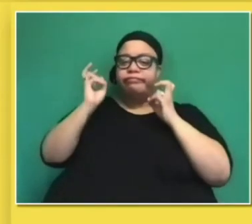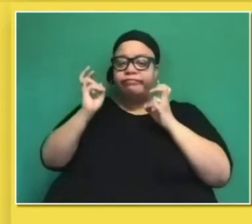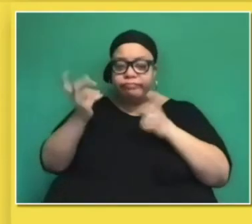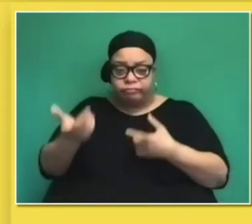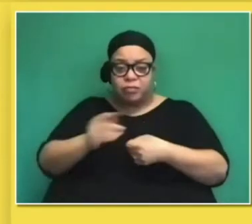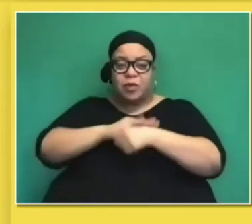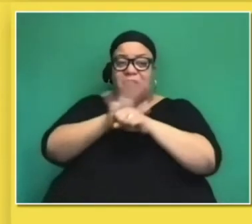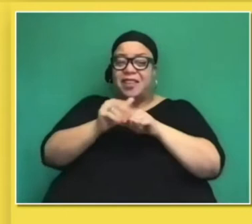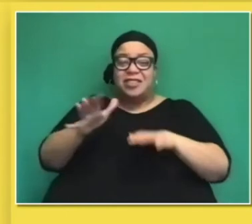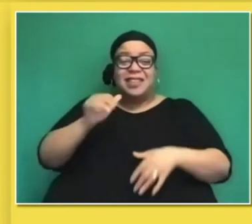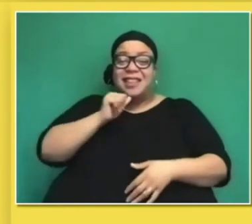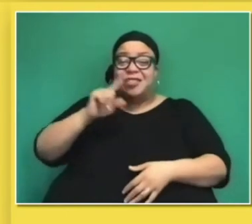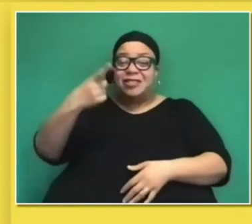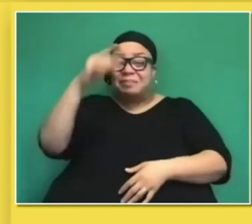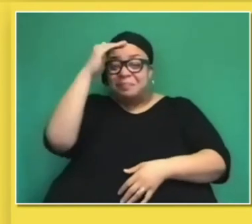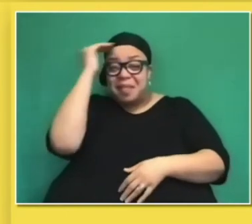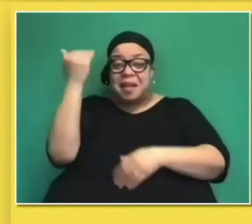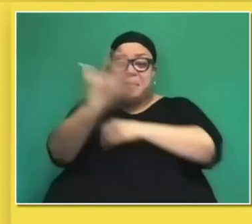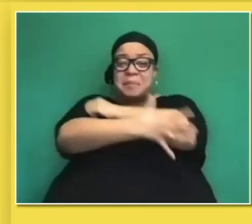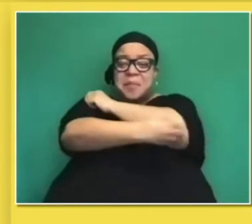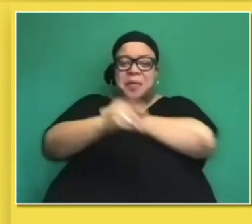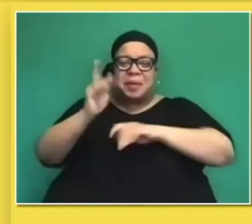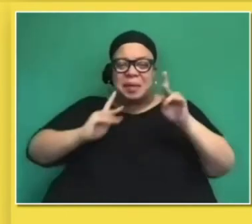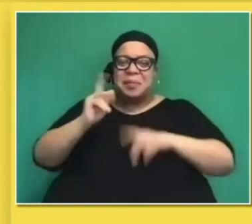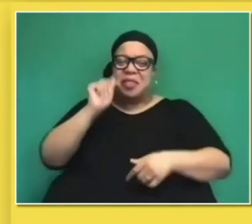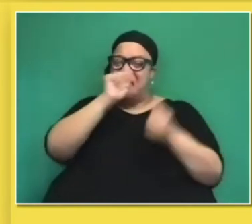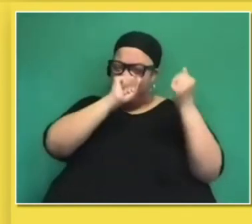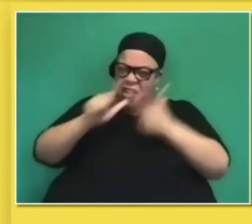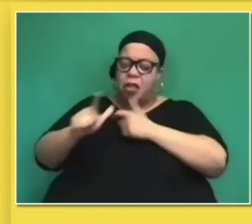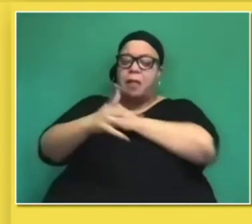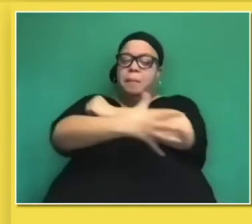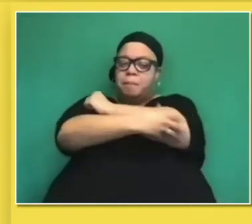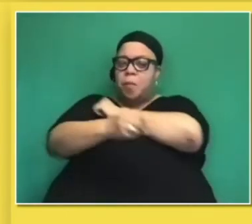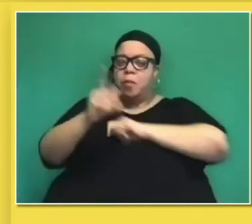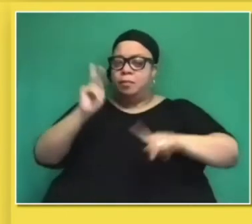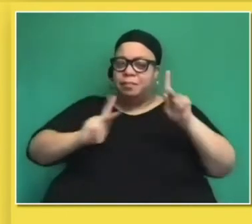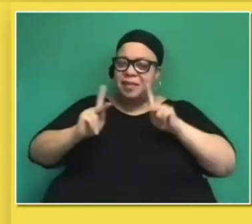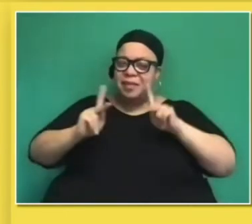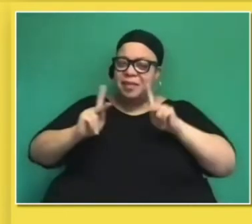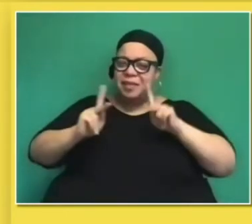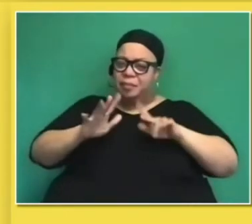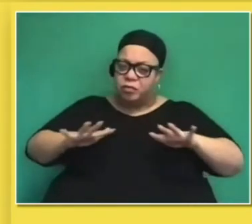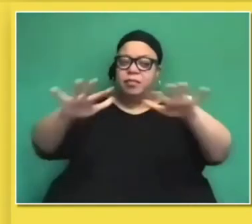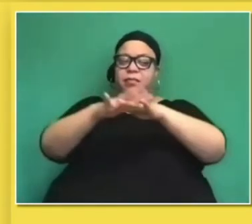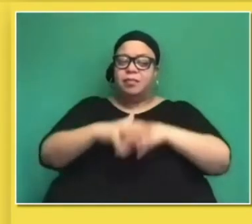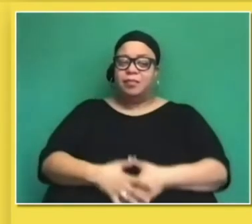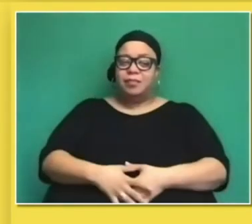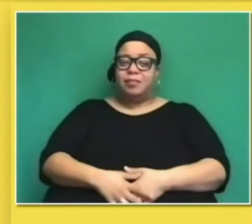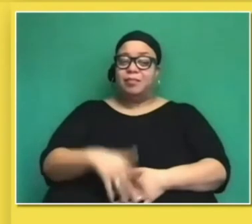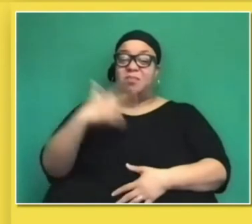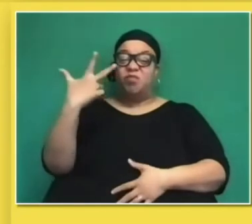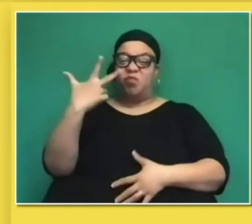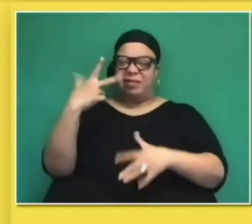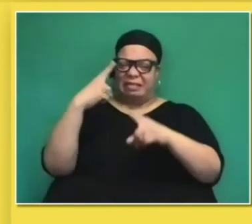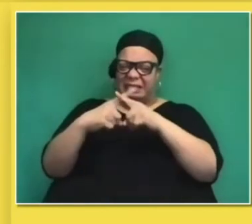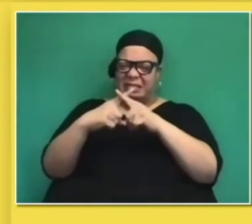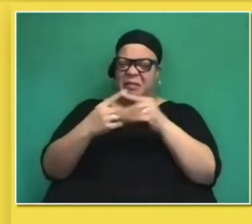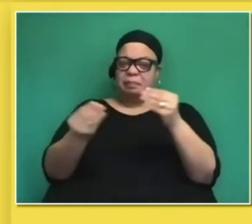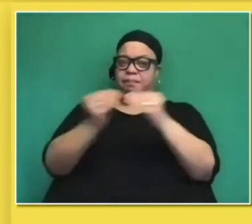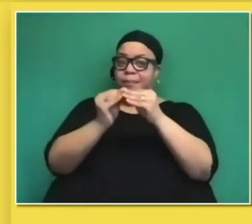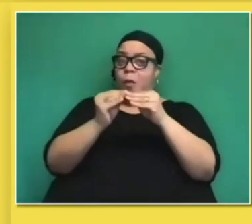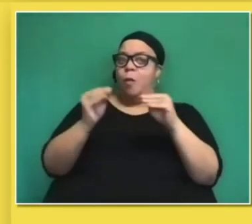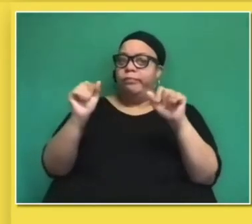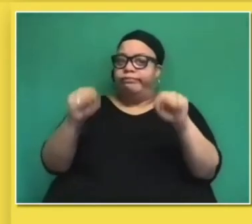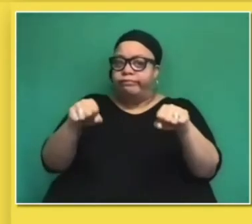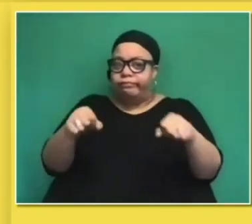likely, and Latino and Indigenous, but poor people are three times more likely to contract. And when they do, and their families are not able